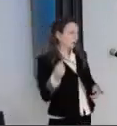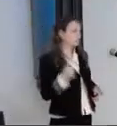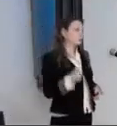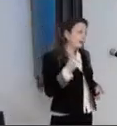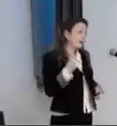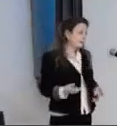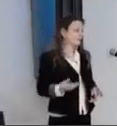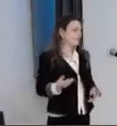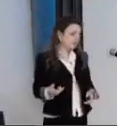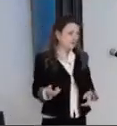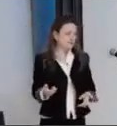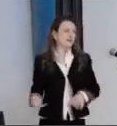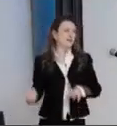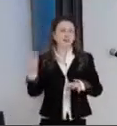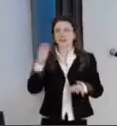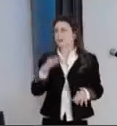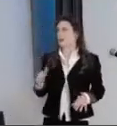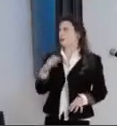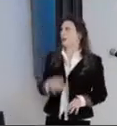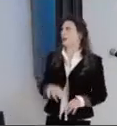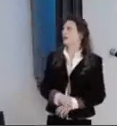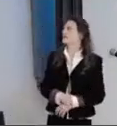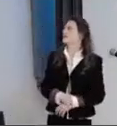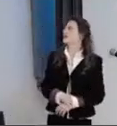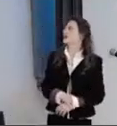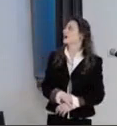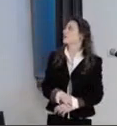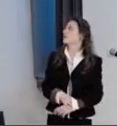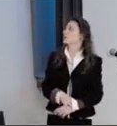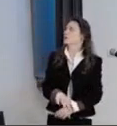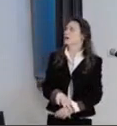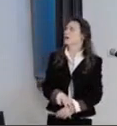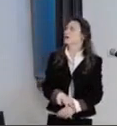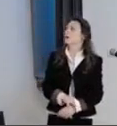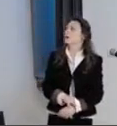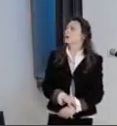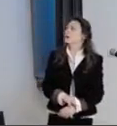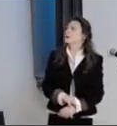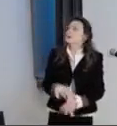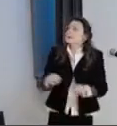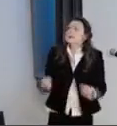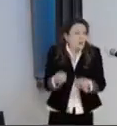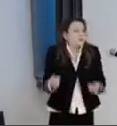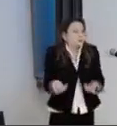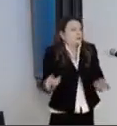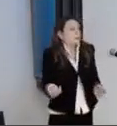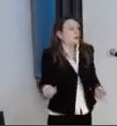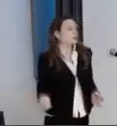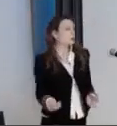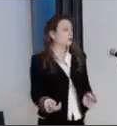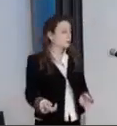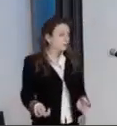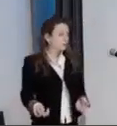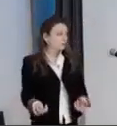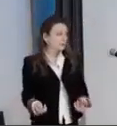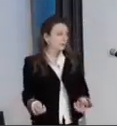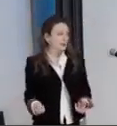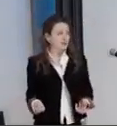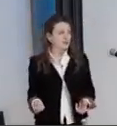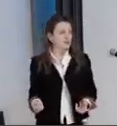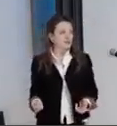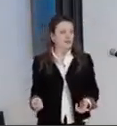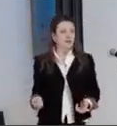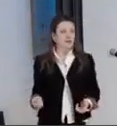not unusual elements in fashion design in the same way as pheasant claws are, this is a pleasantly surprising way of employing